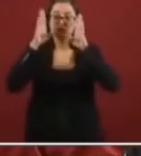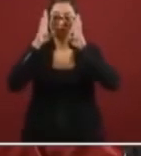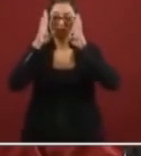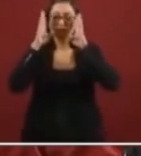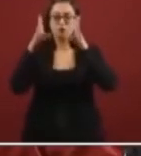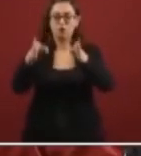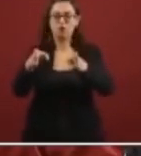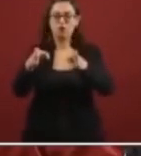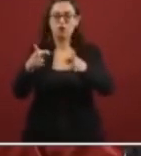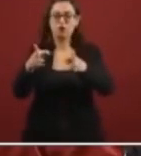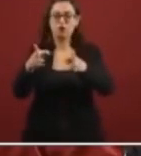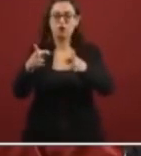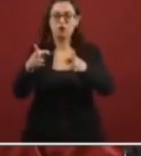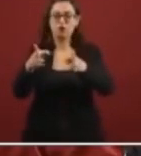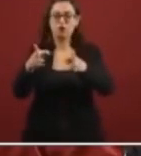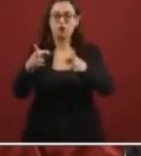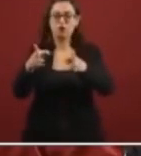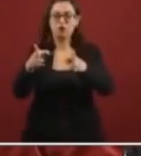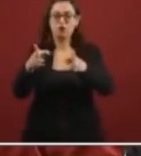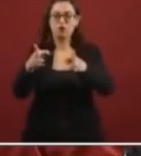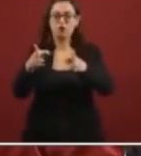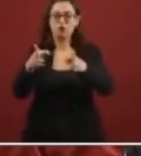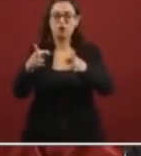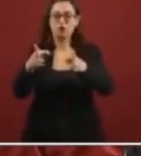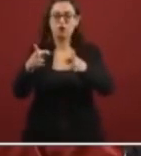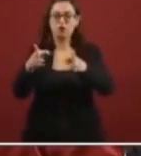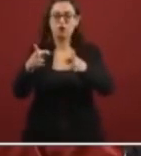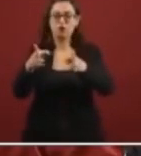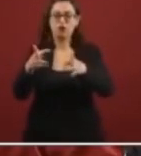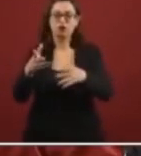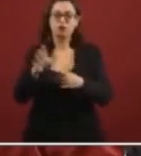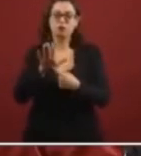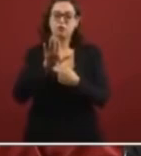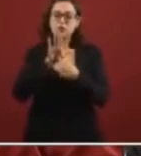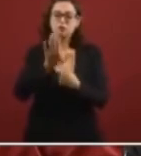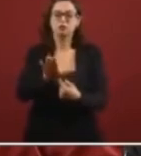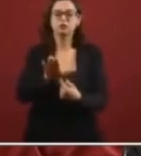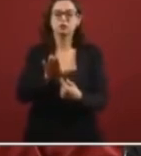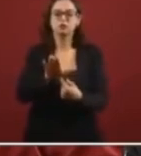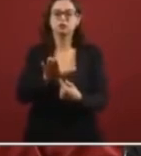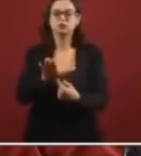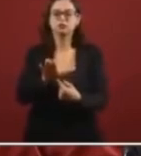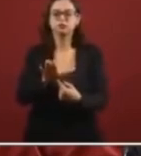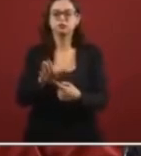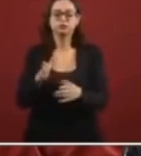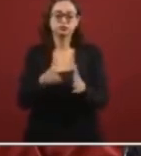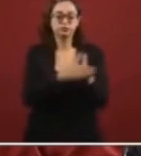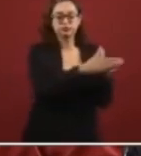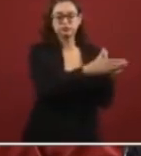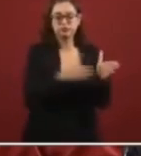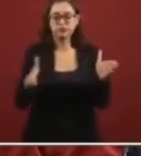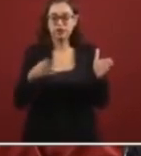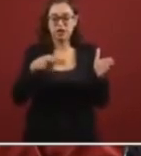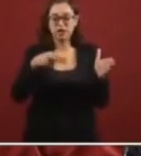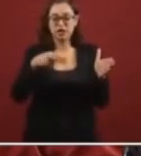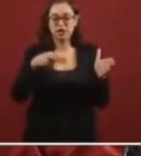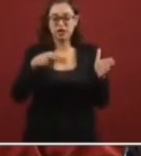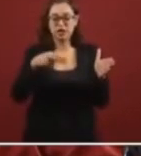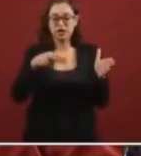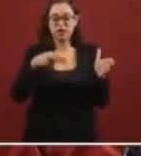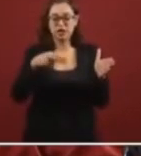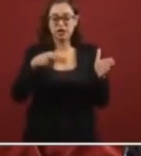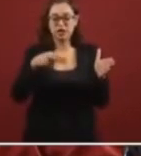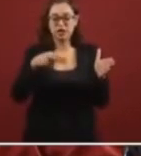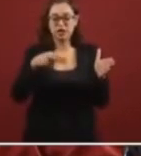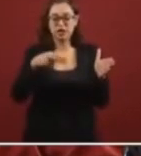Dejar de manifiesto. To leave as a manifesto. Que el modelo neoliberal.